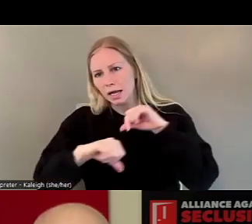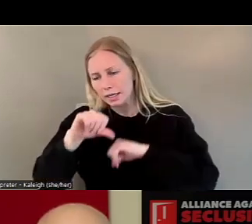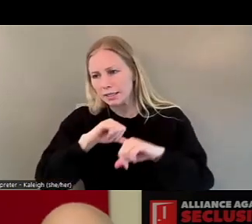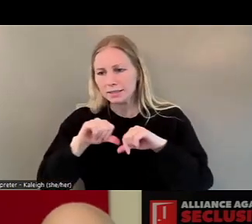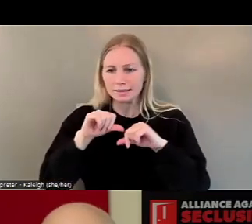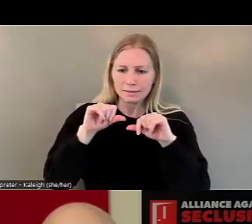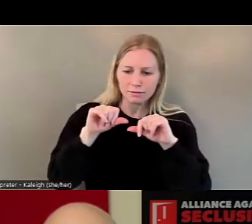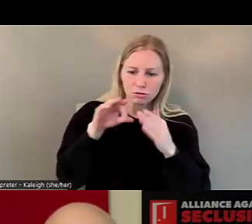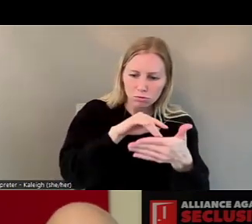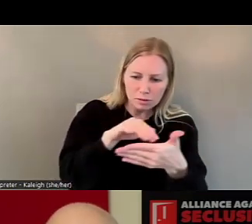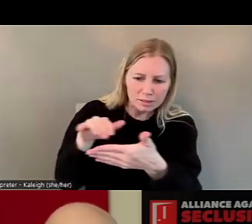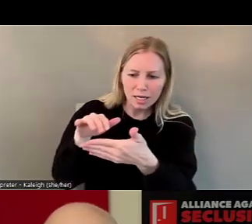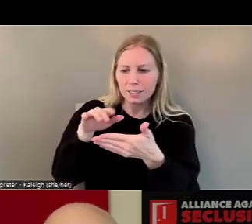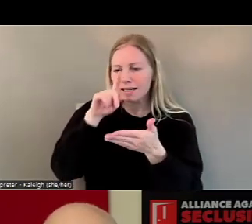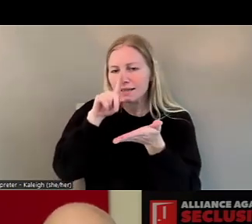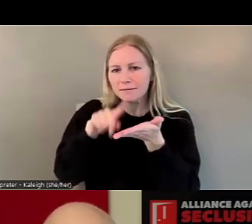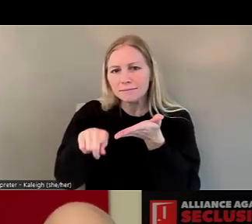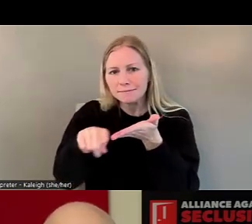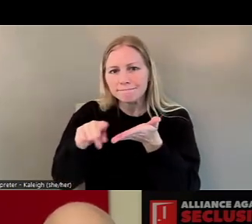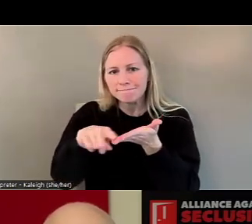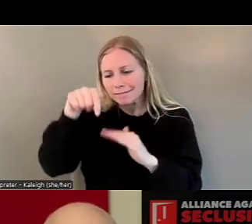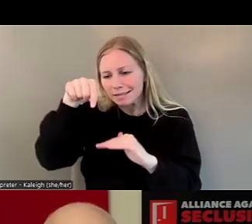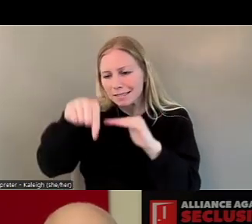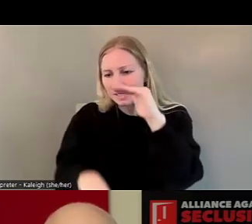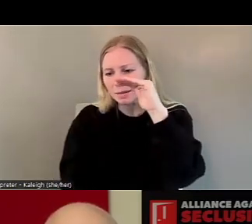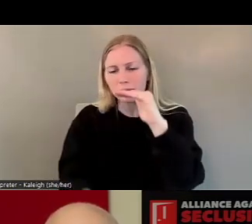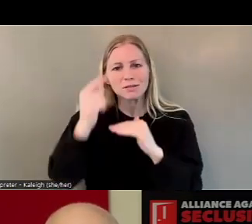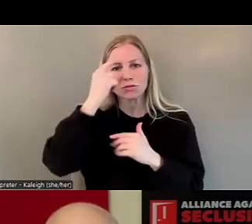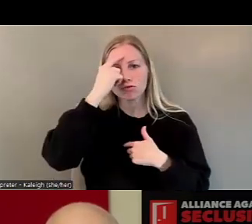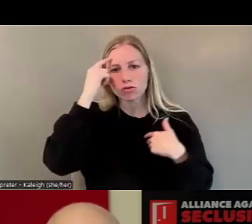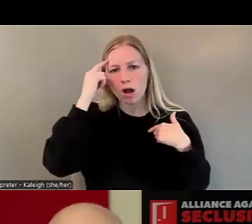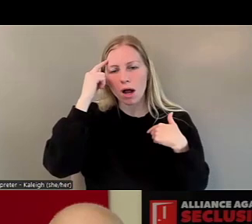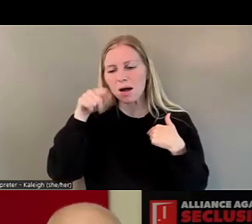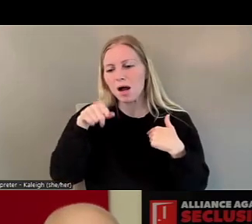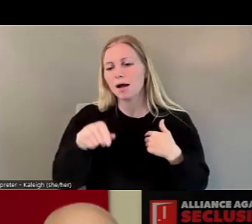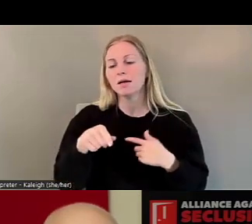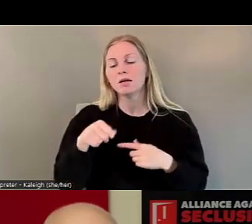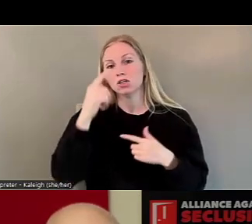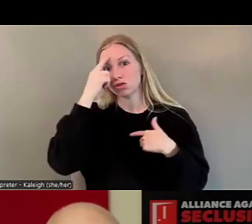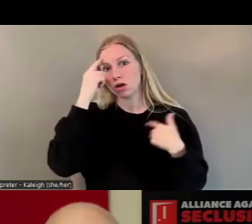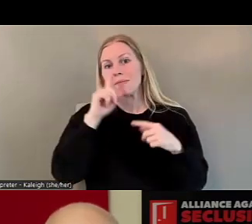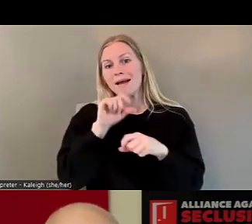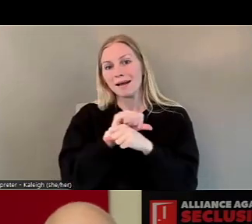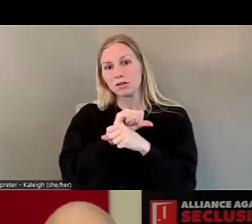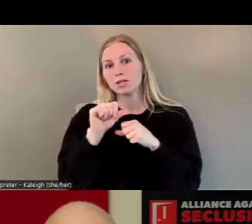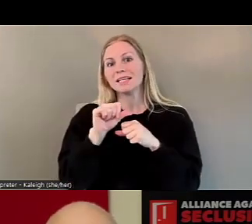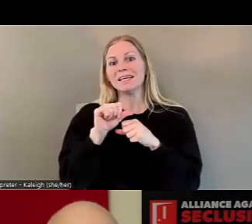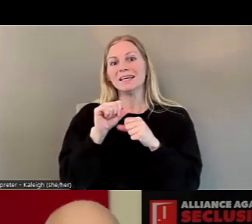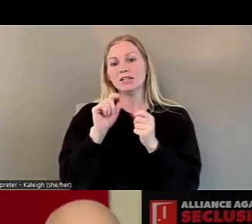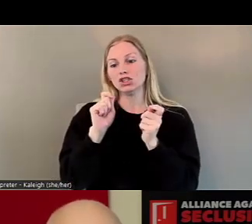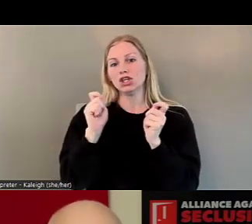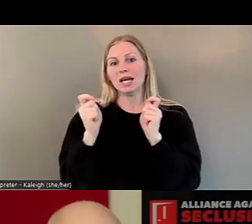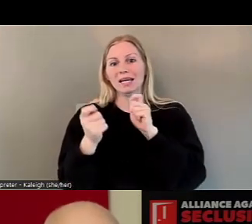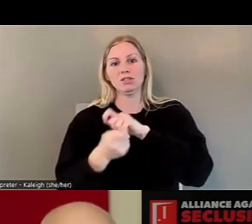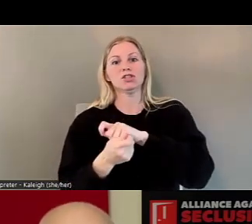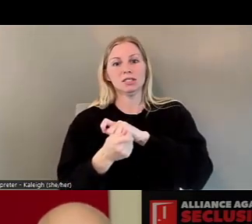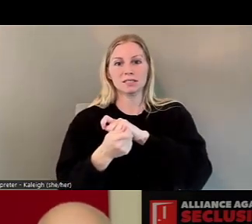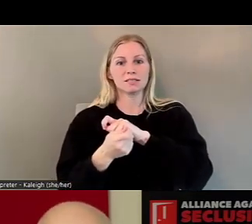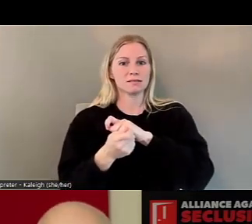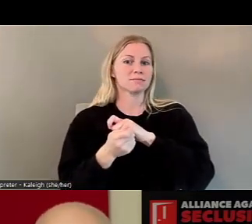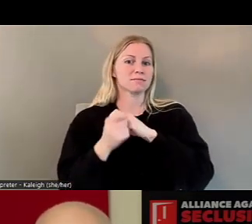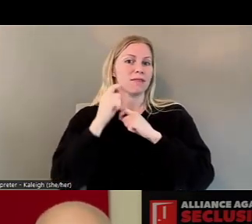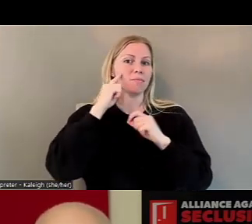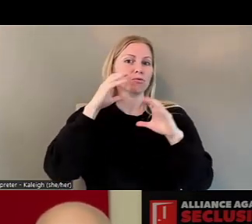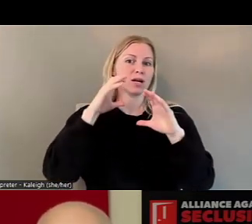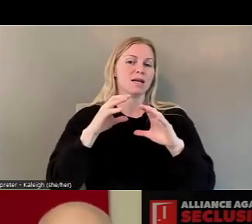really deep investigations into trauma, that trauma actually changes the brain. And I don't mean that in a figurative way. There are